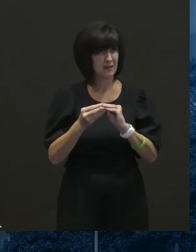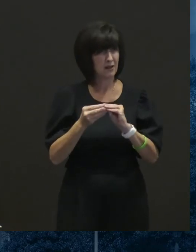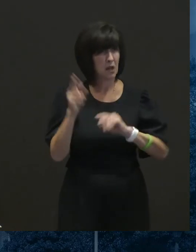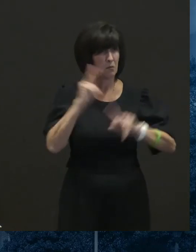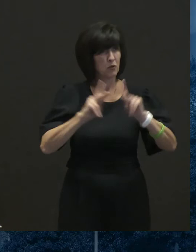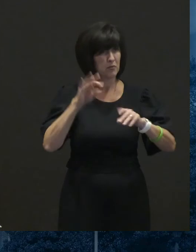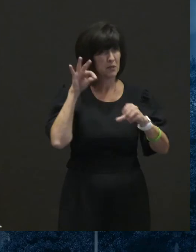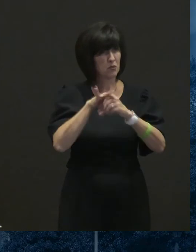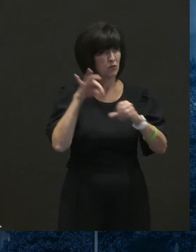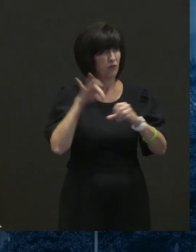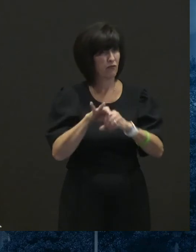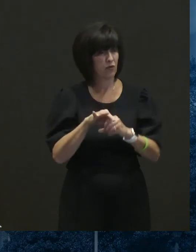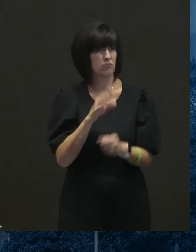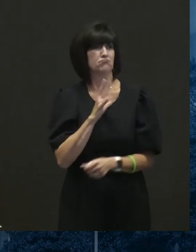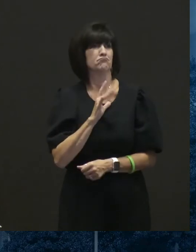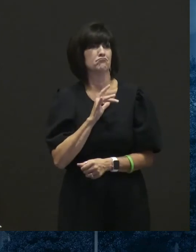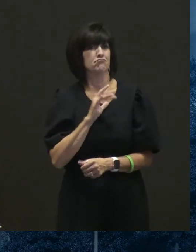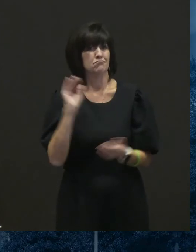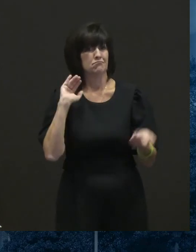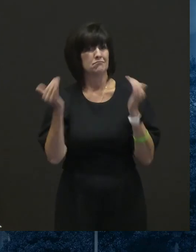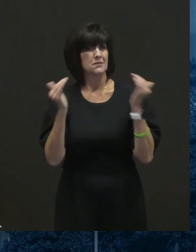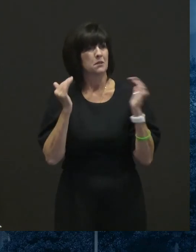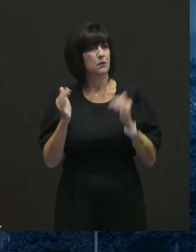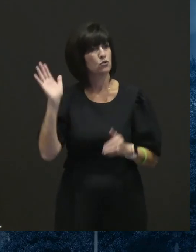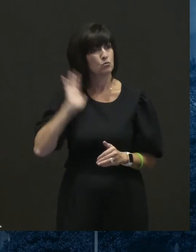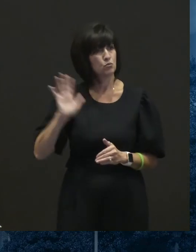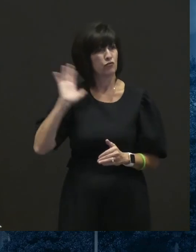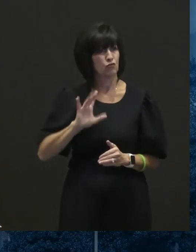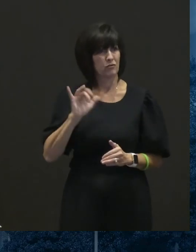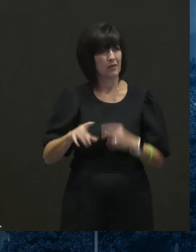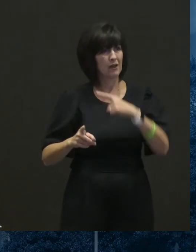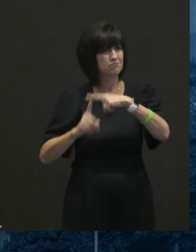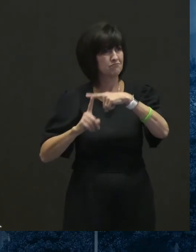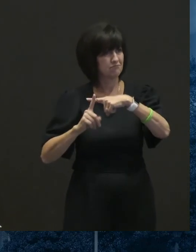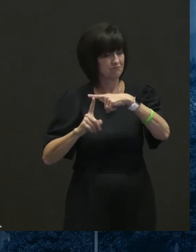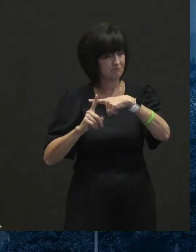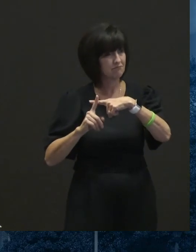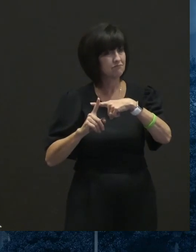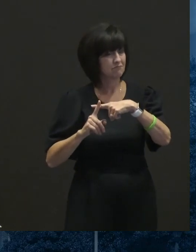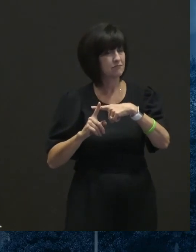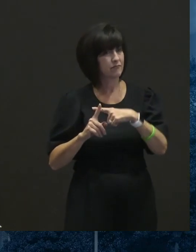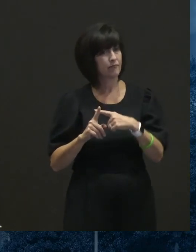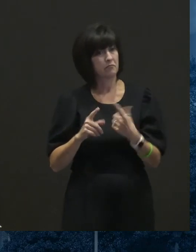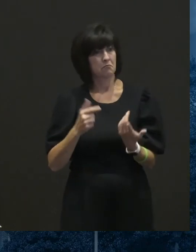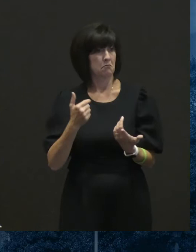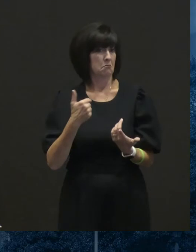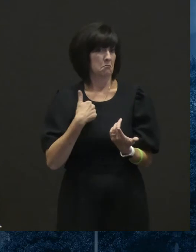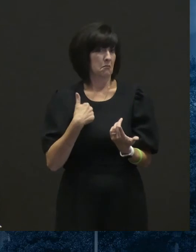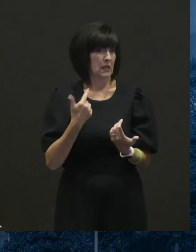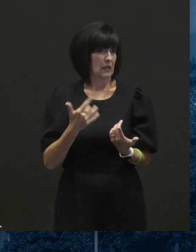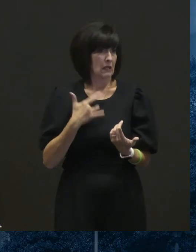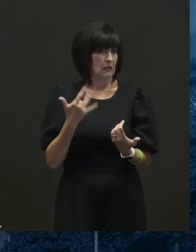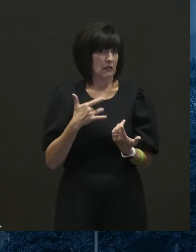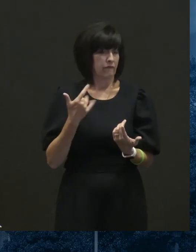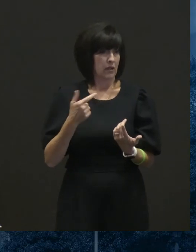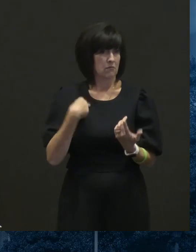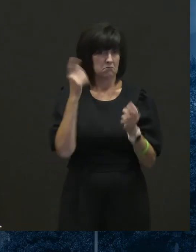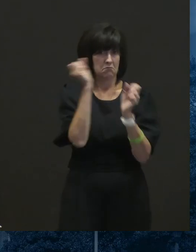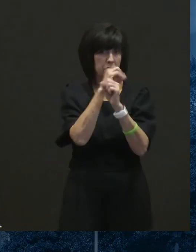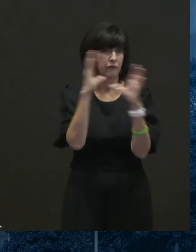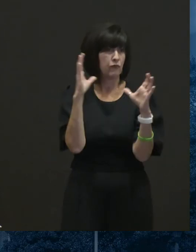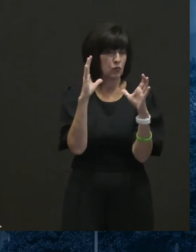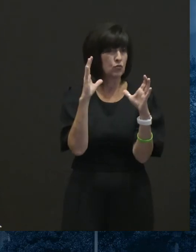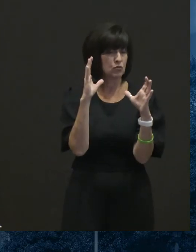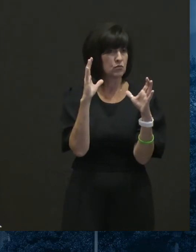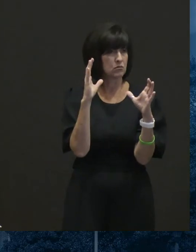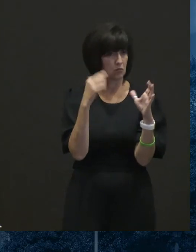good thing. I mean, my view is, and I think the view of my party is that we want to make